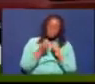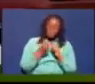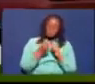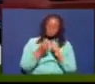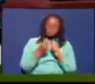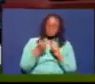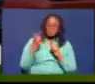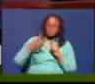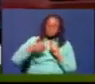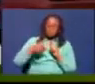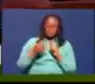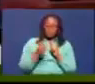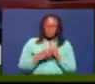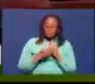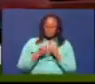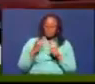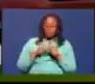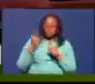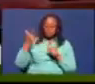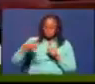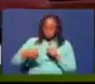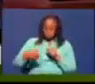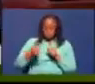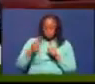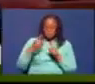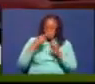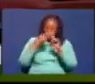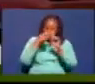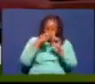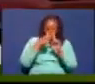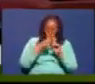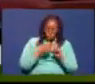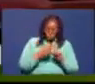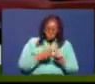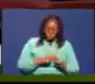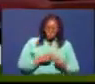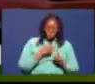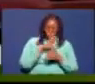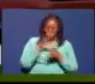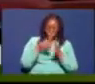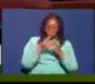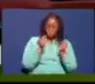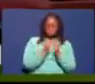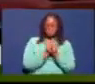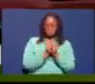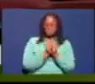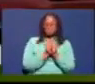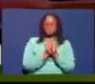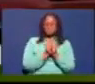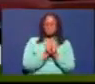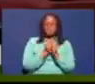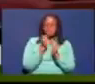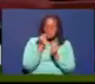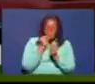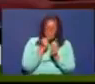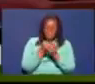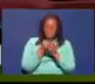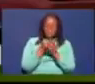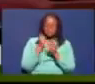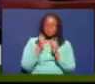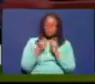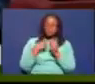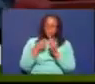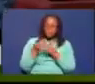diesel. Cumulatively, Mr. Speaker, out of the 145 shillings you pay per litre,